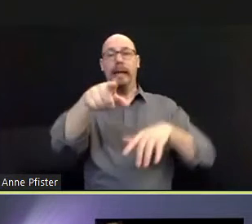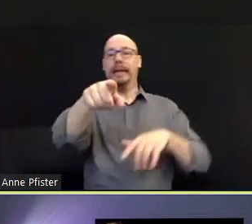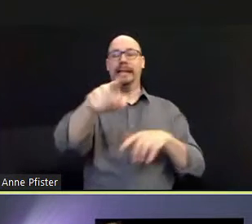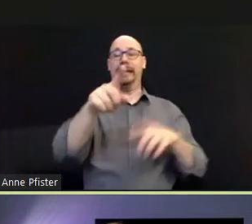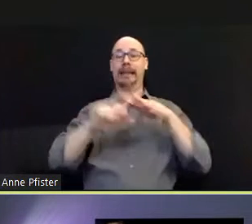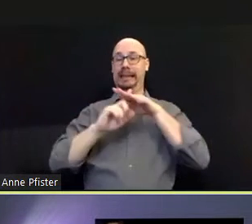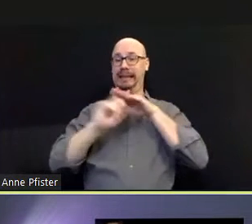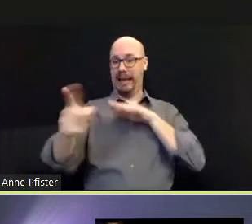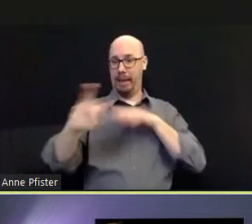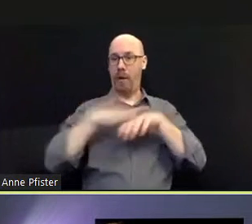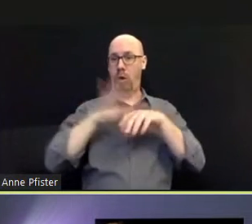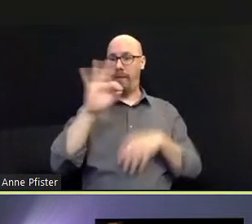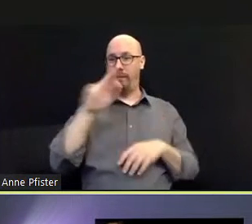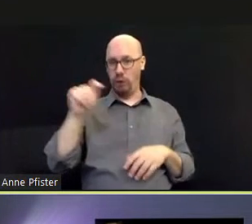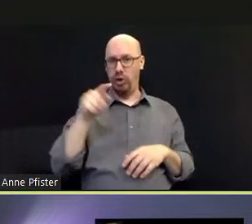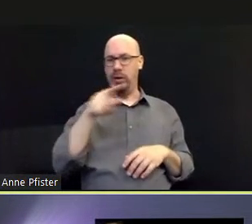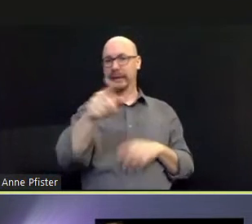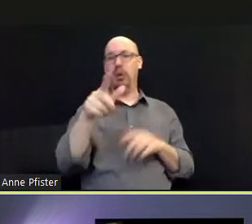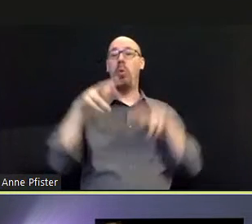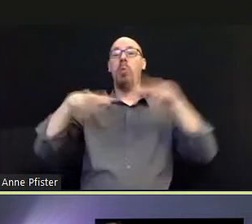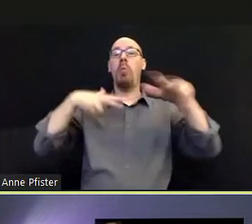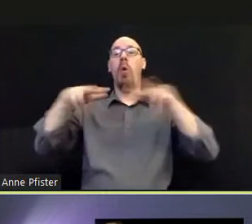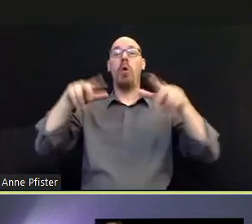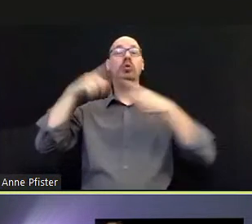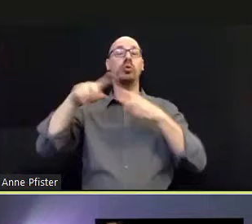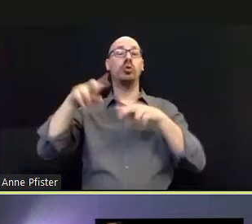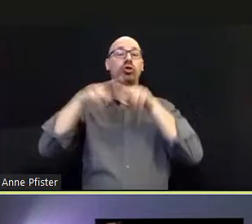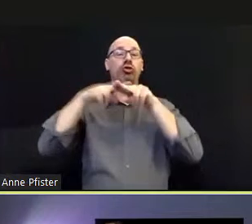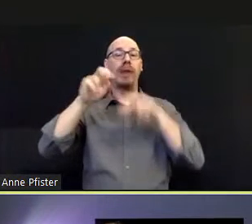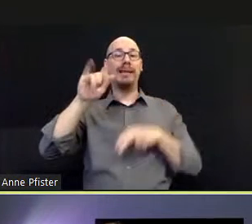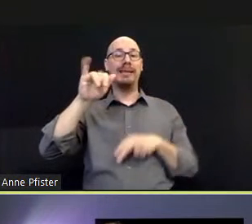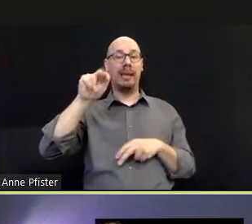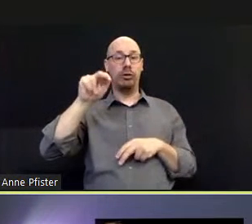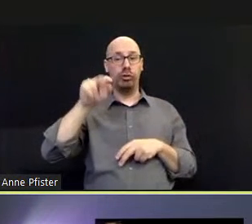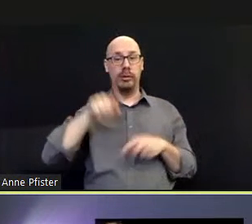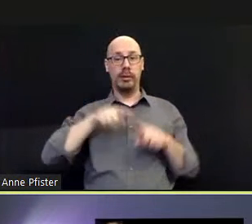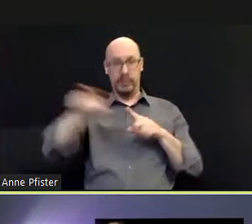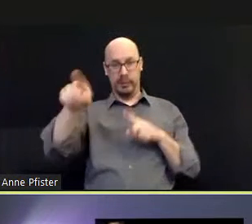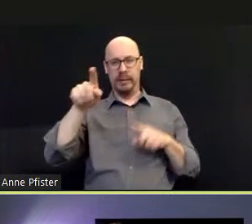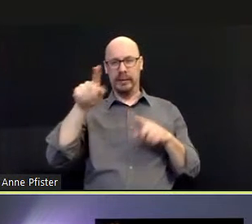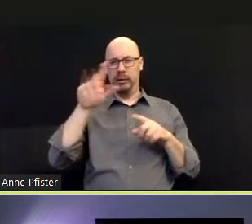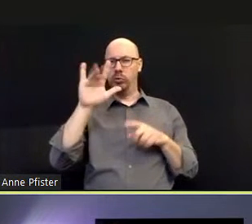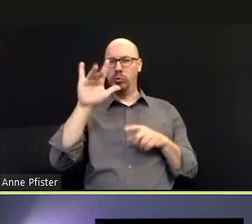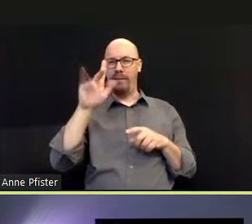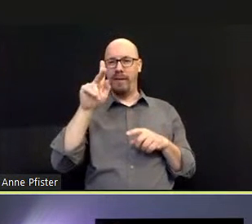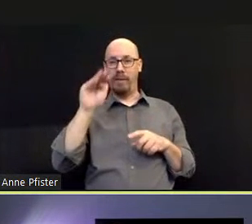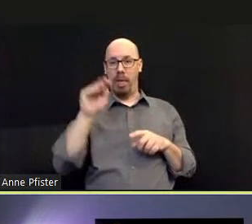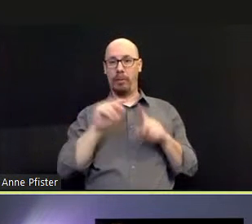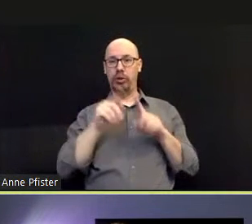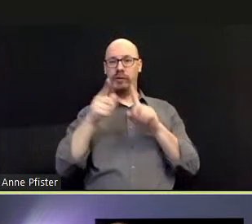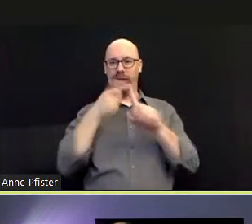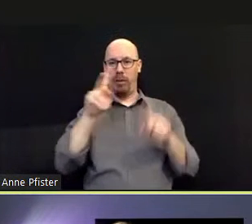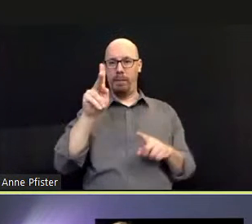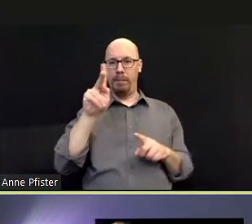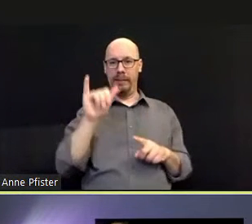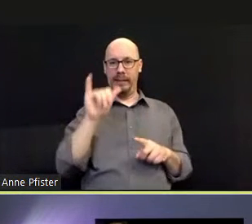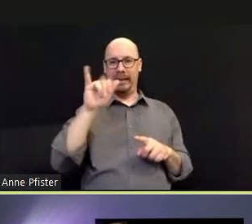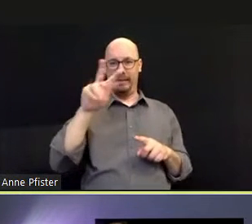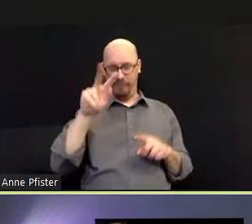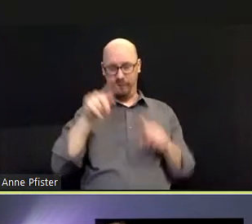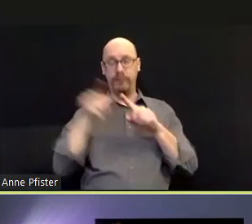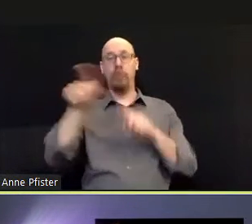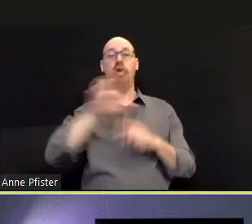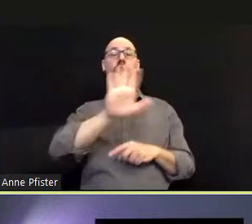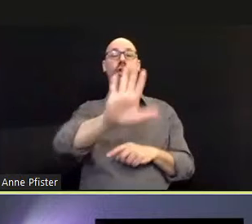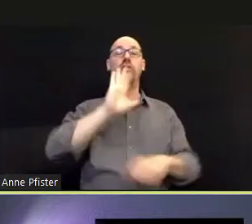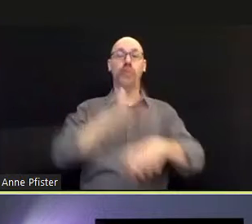area, which is about 25 kilometers outside of Kyiv, and she and her daughter were able to evacuate to Europe. She's in